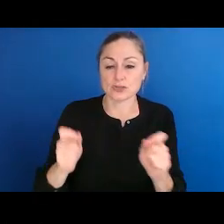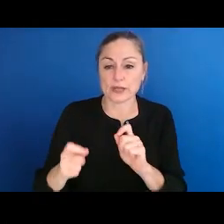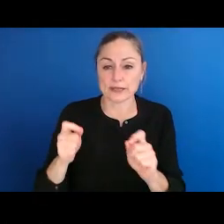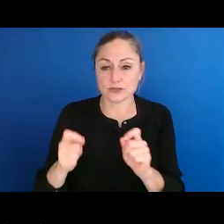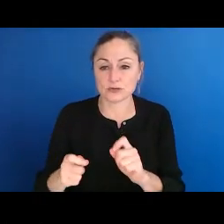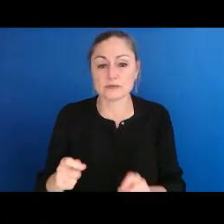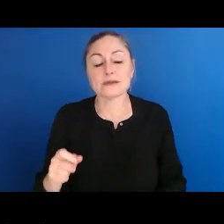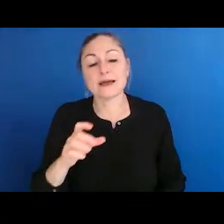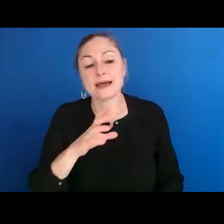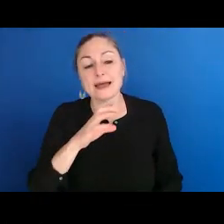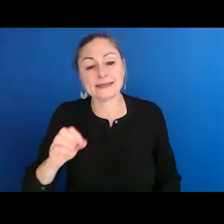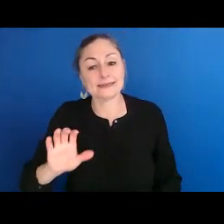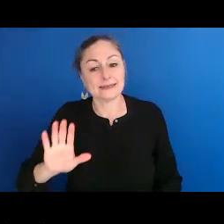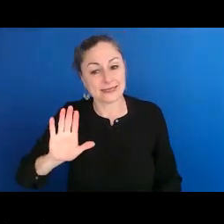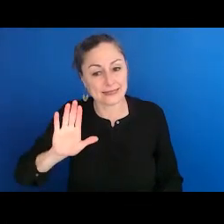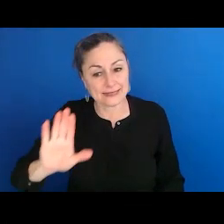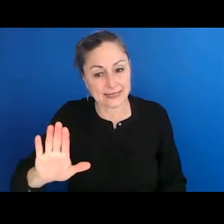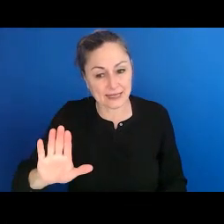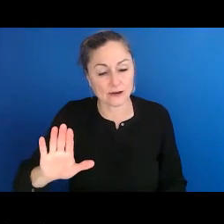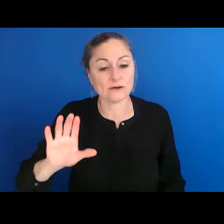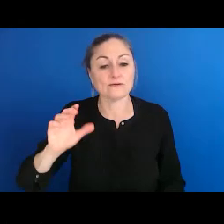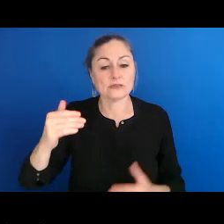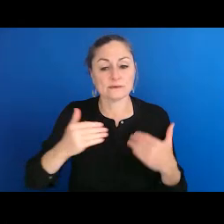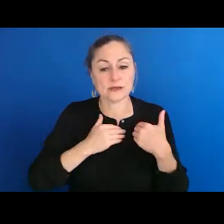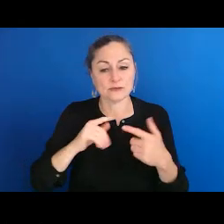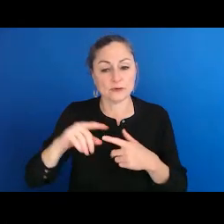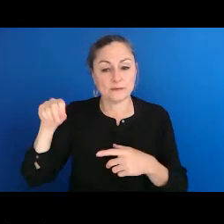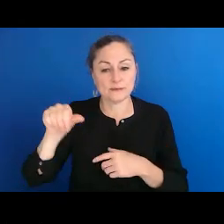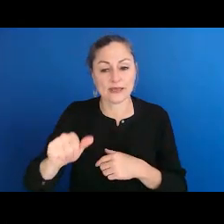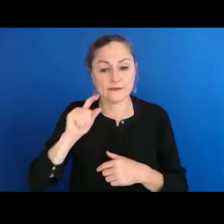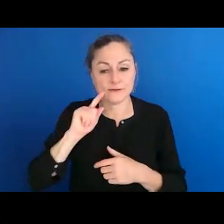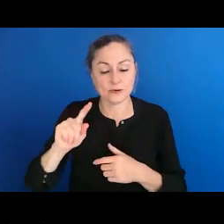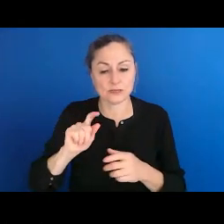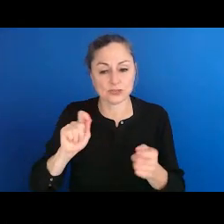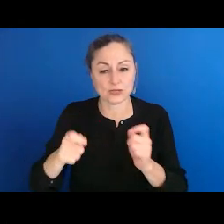the tenant's responsibility to pay for those changes.